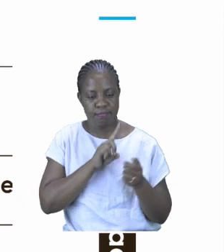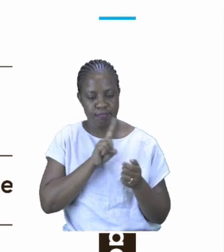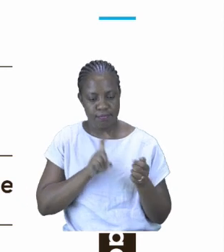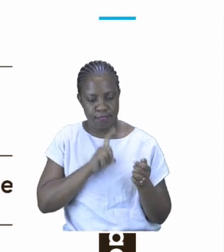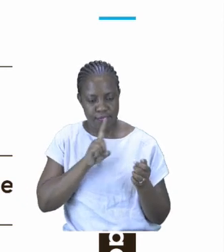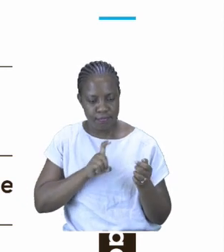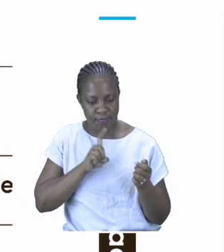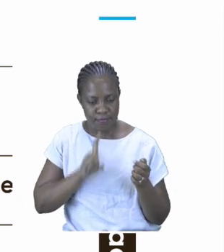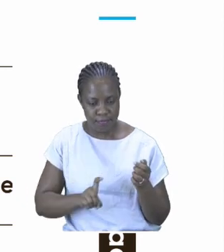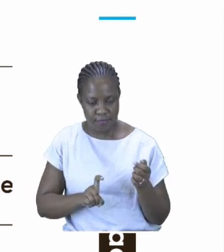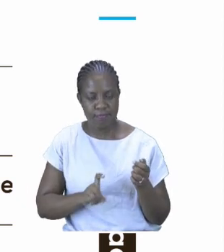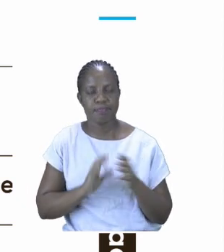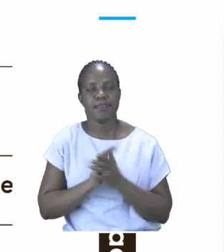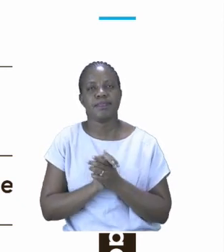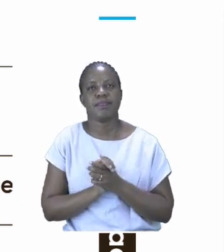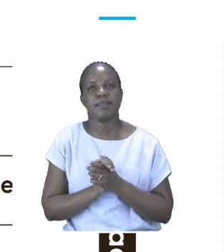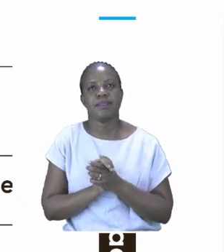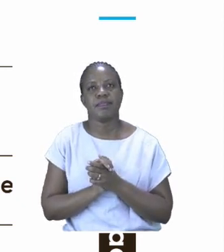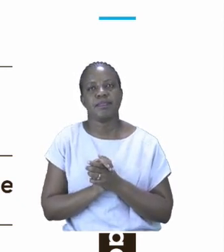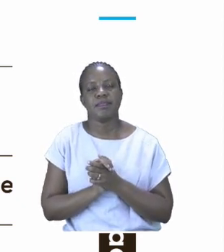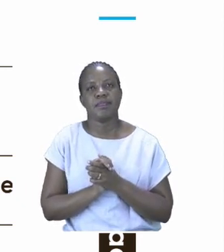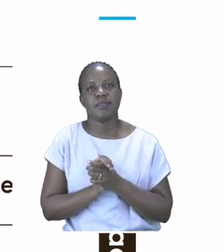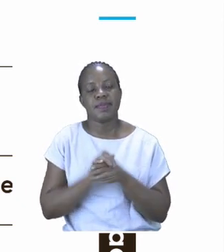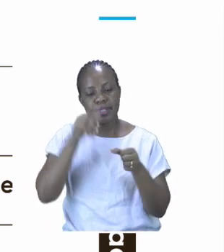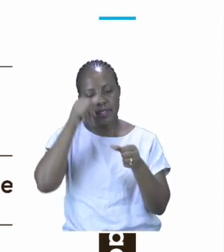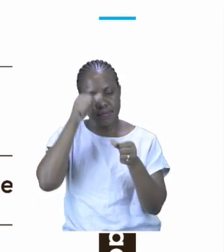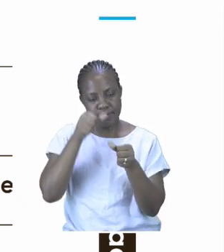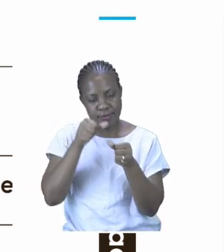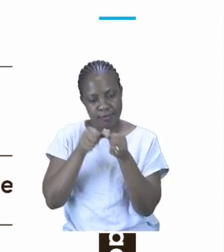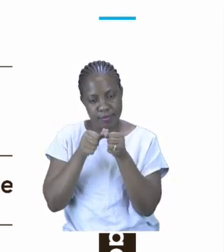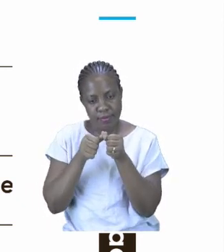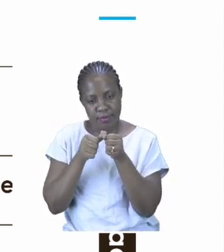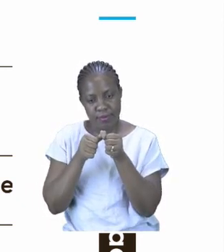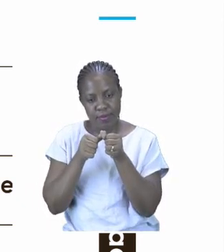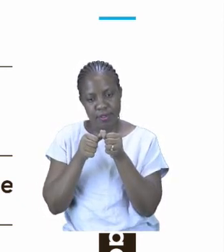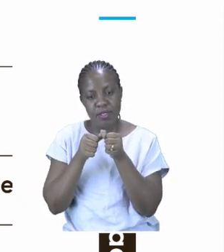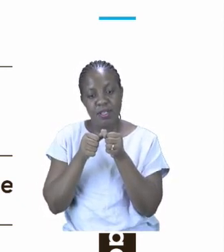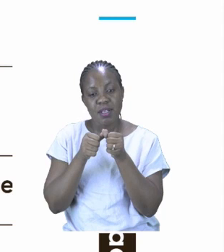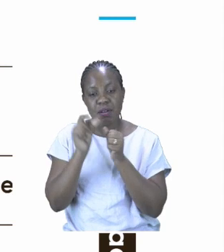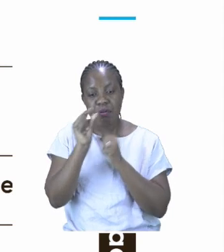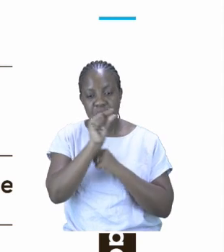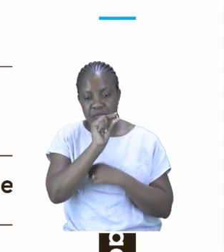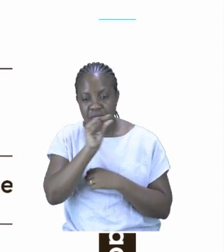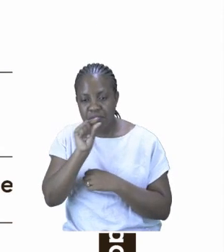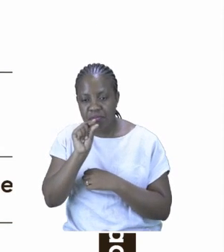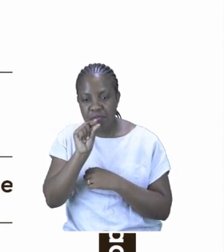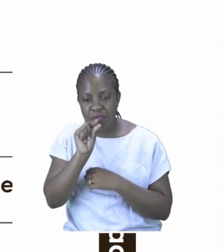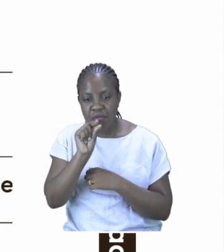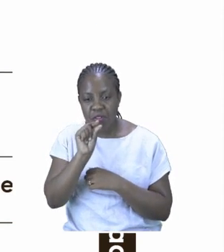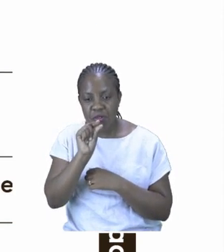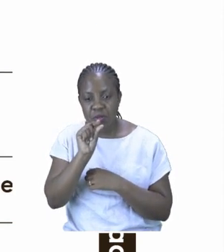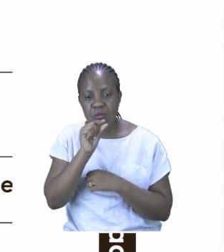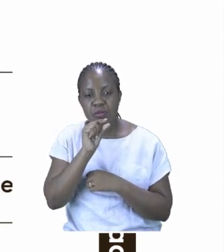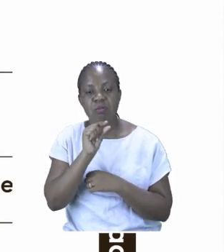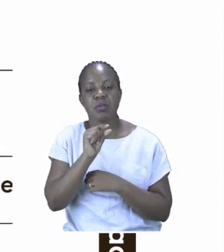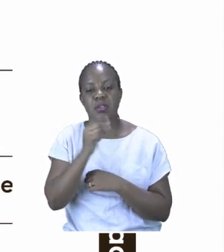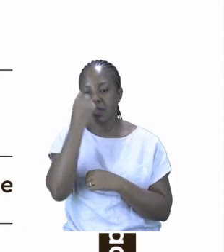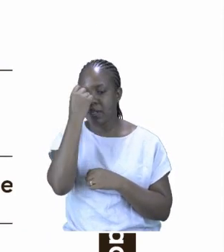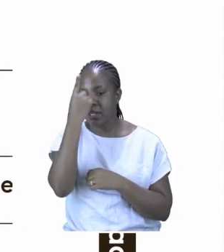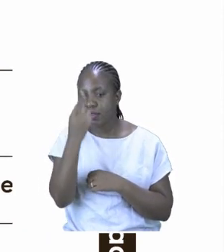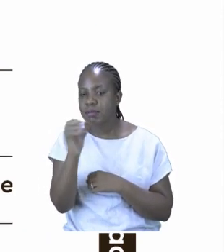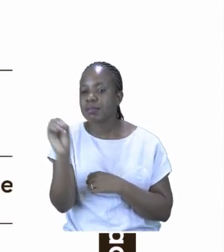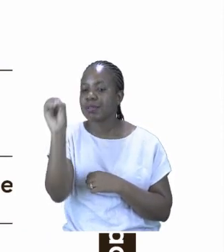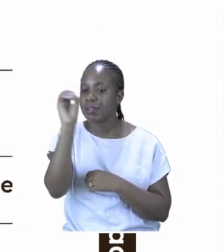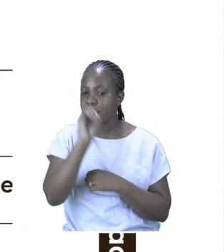Remember, boys and girls, if you do not understand any words in the comprehension or in